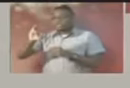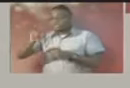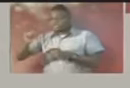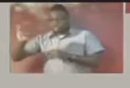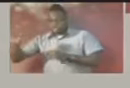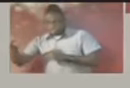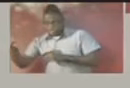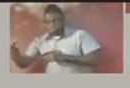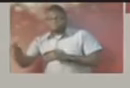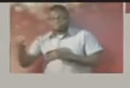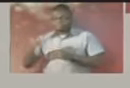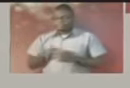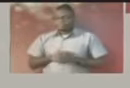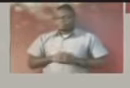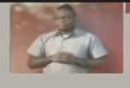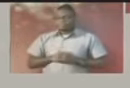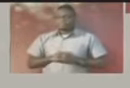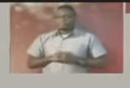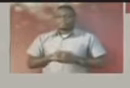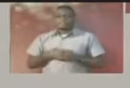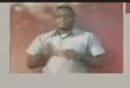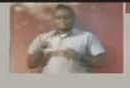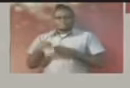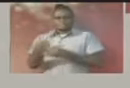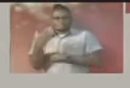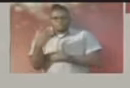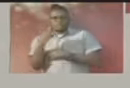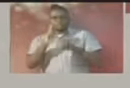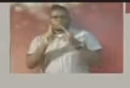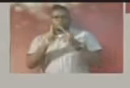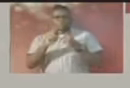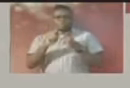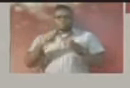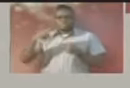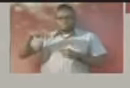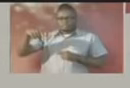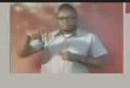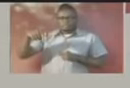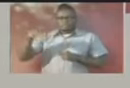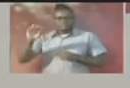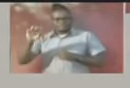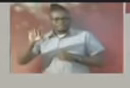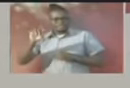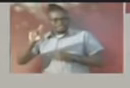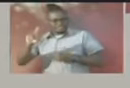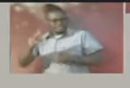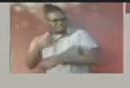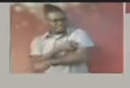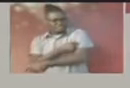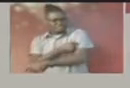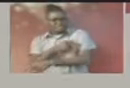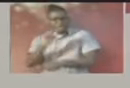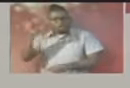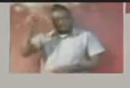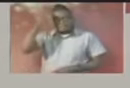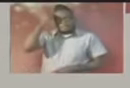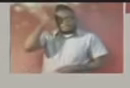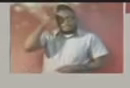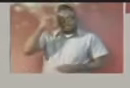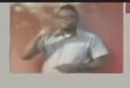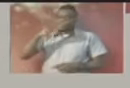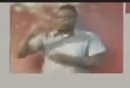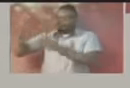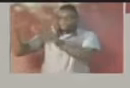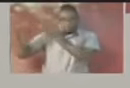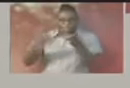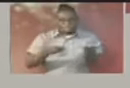morning with respect to Pfizer being in the country, it hasn't been imported through government legal channels. I